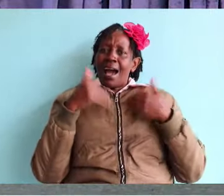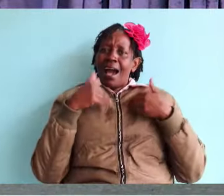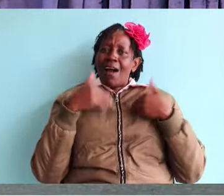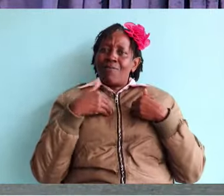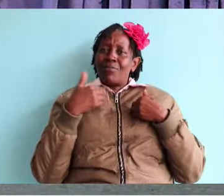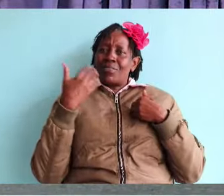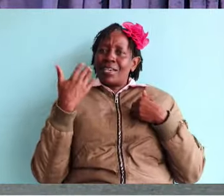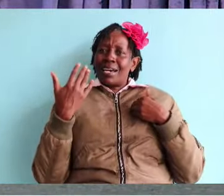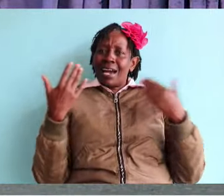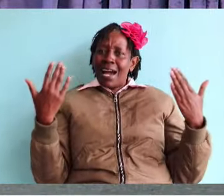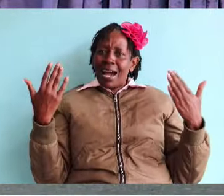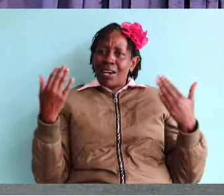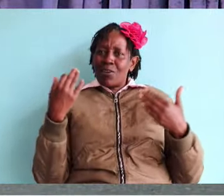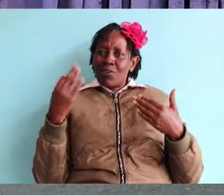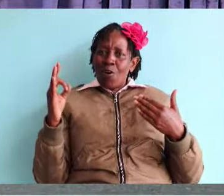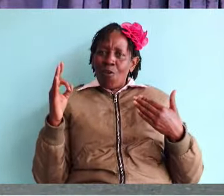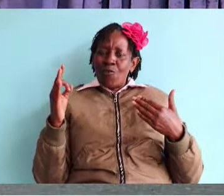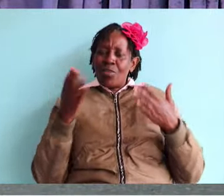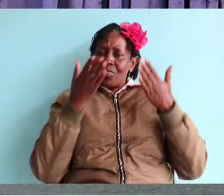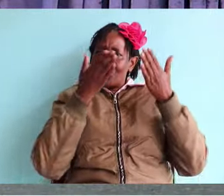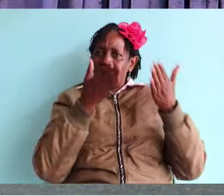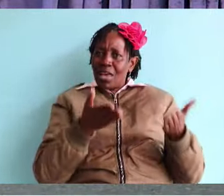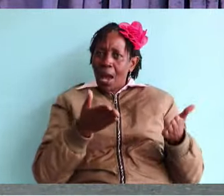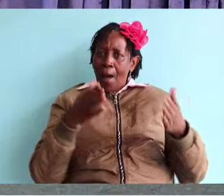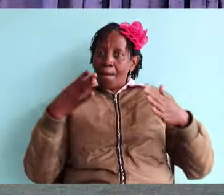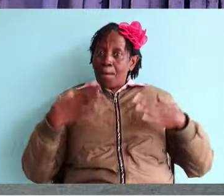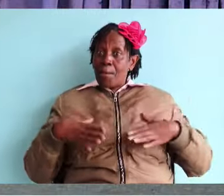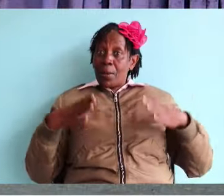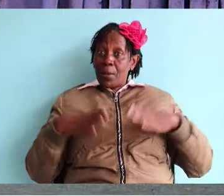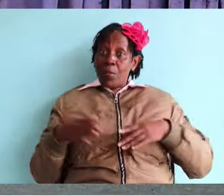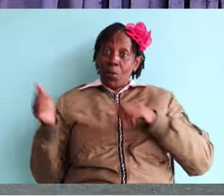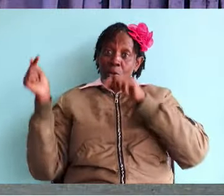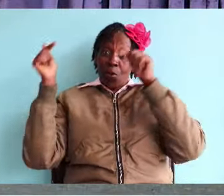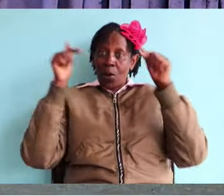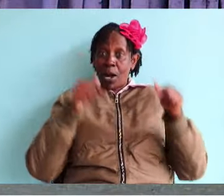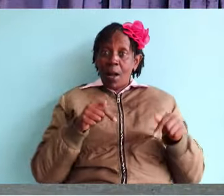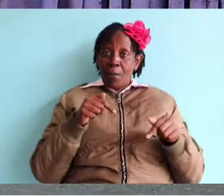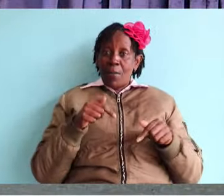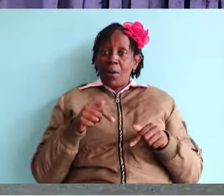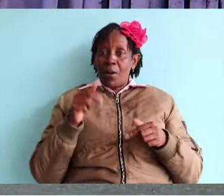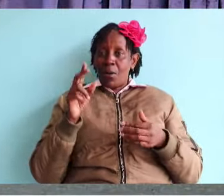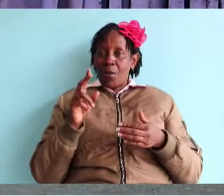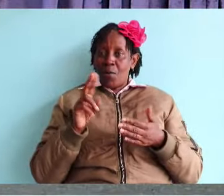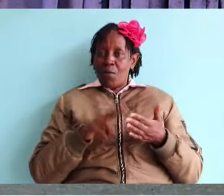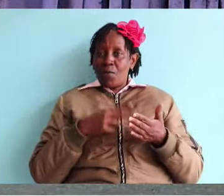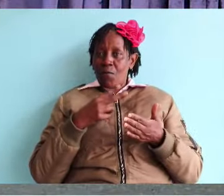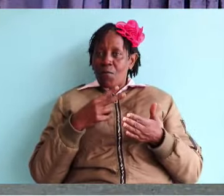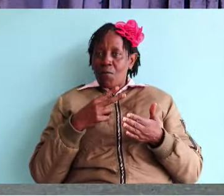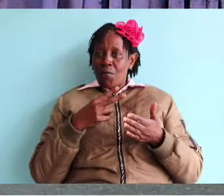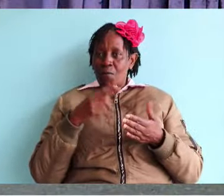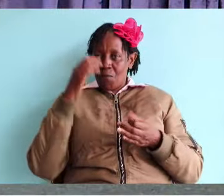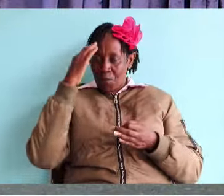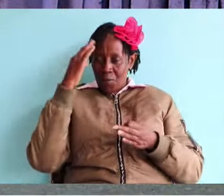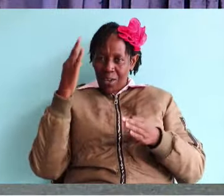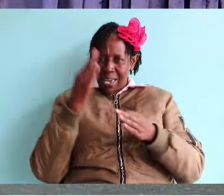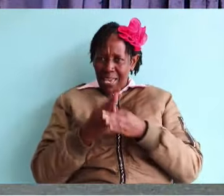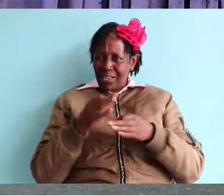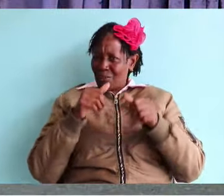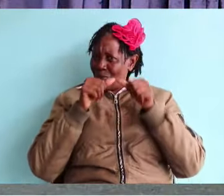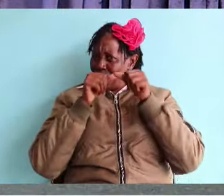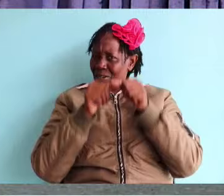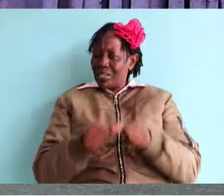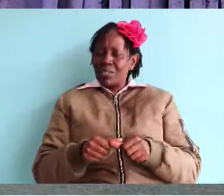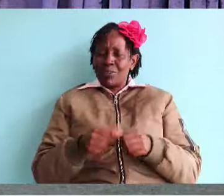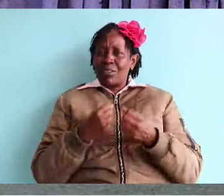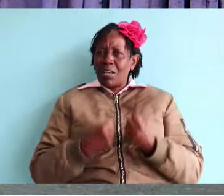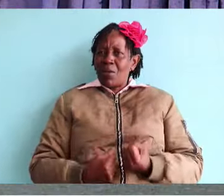and Zalmunna? Do we have people who are coming to faith? And we are, you know, I'm not going to continue supporting